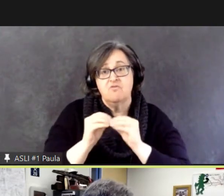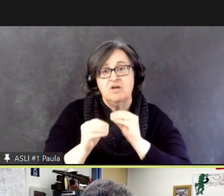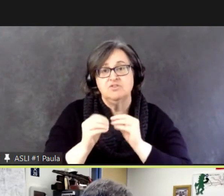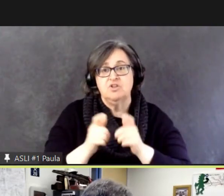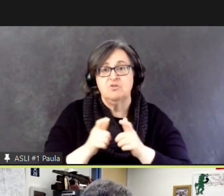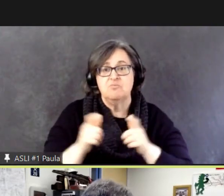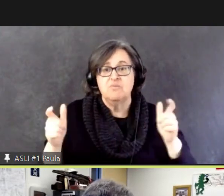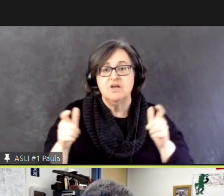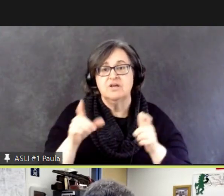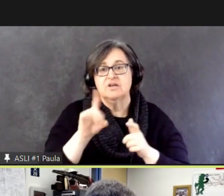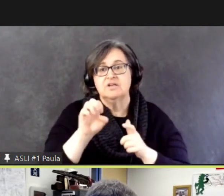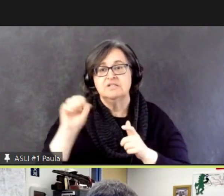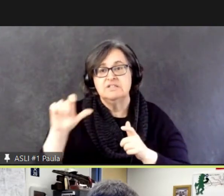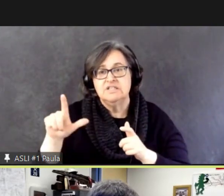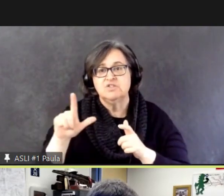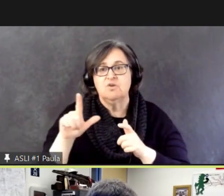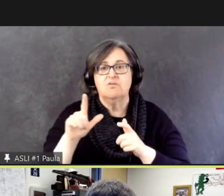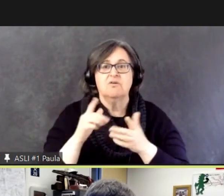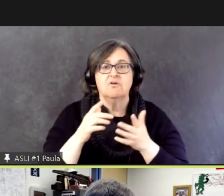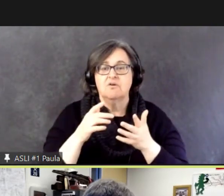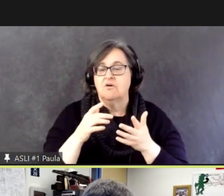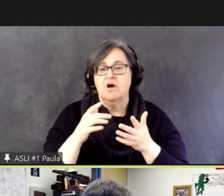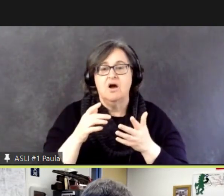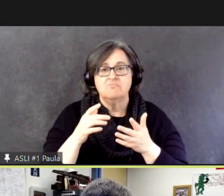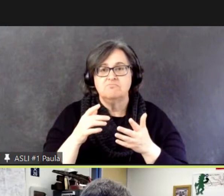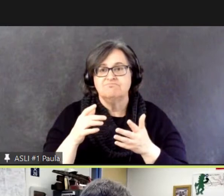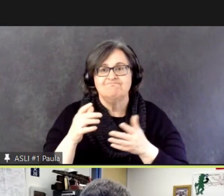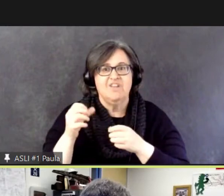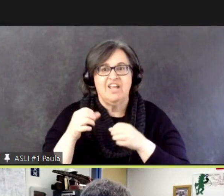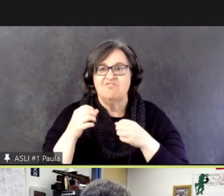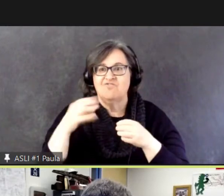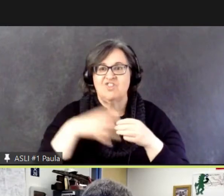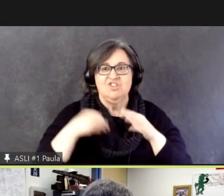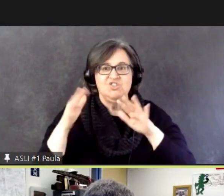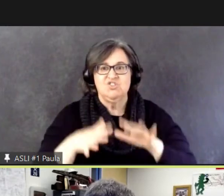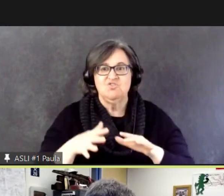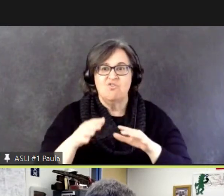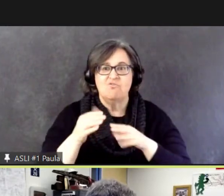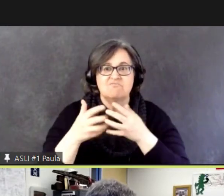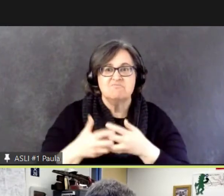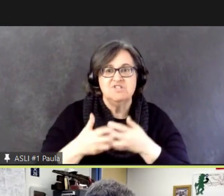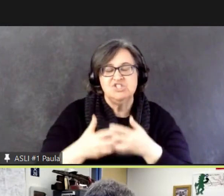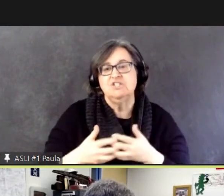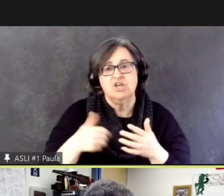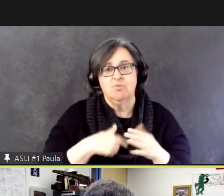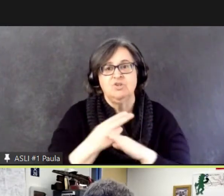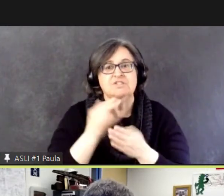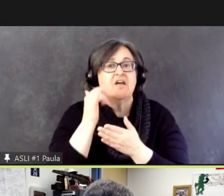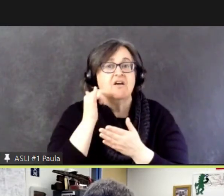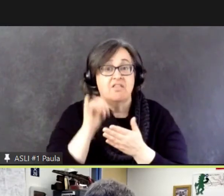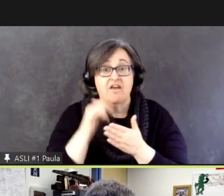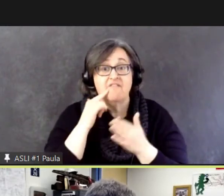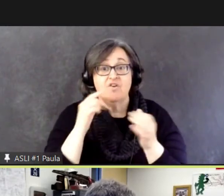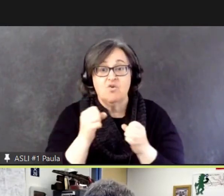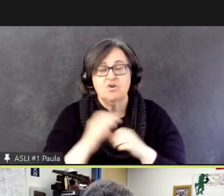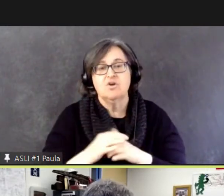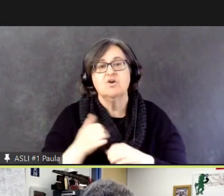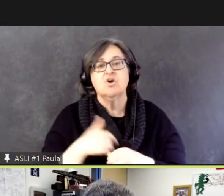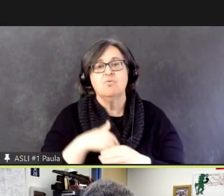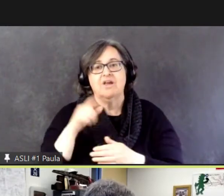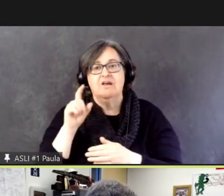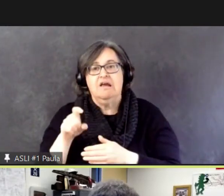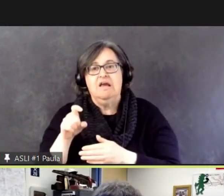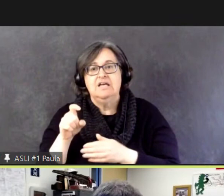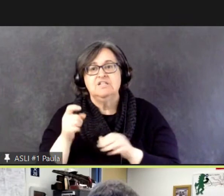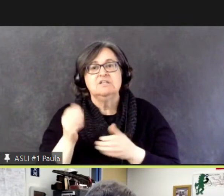fighters we use to remove snow in the winters months. So we used to maintain this facility out of 61st Street. That facility had to be decommissioned in the